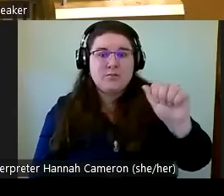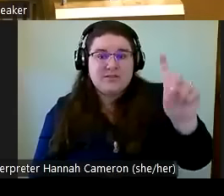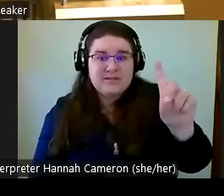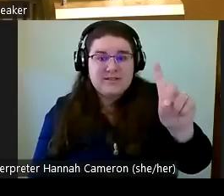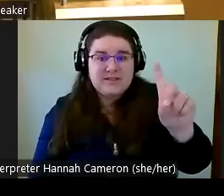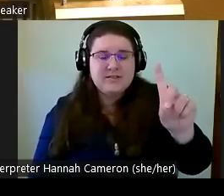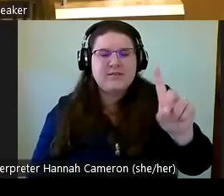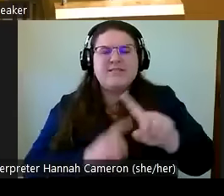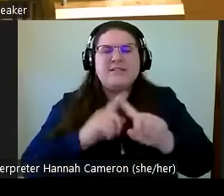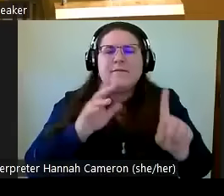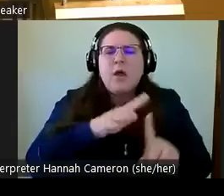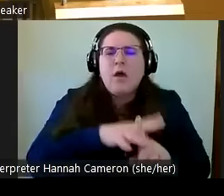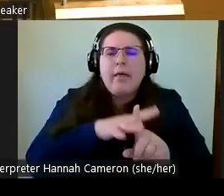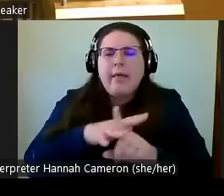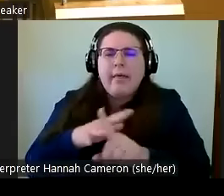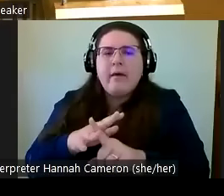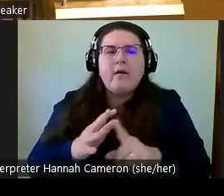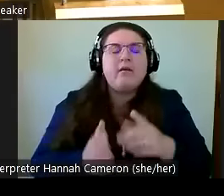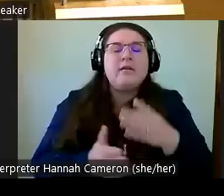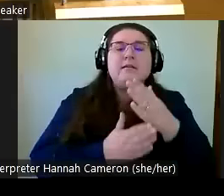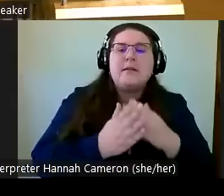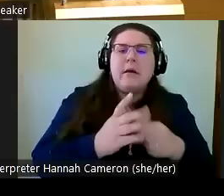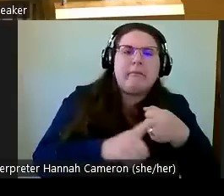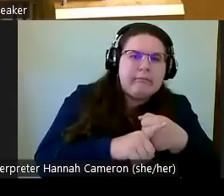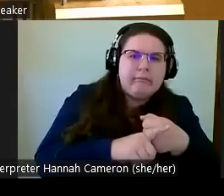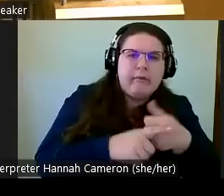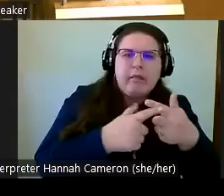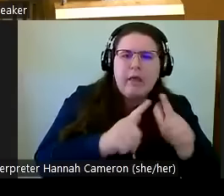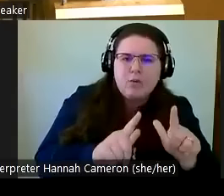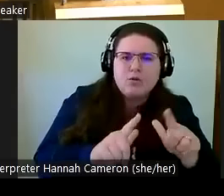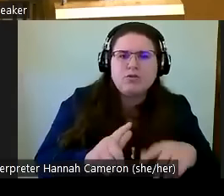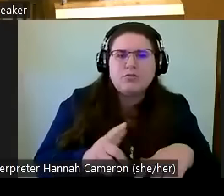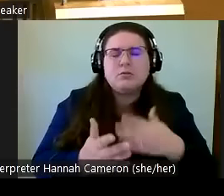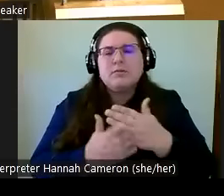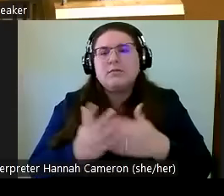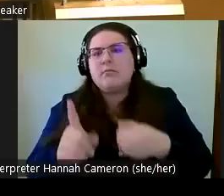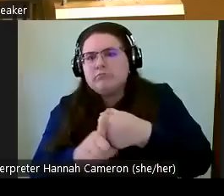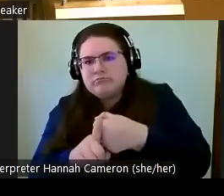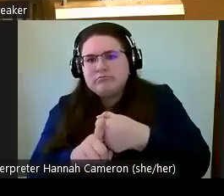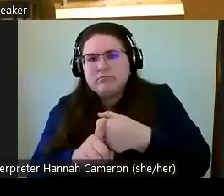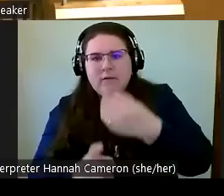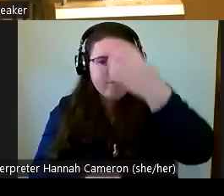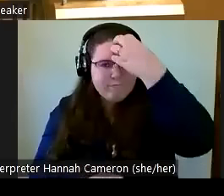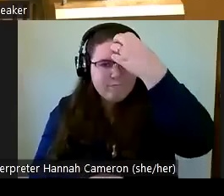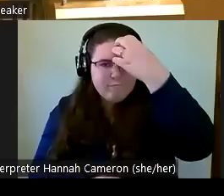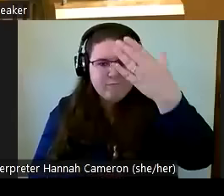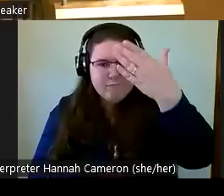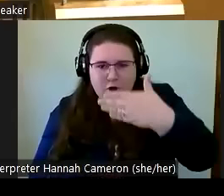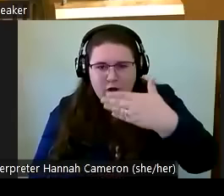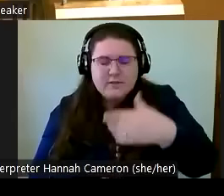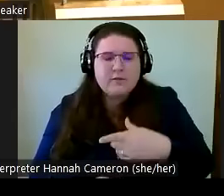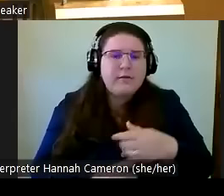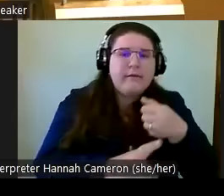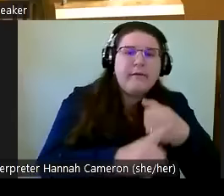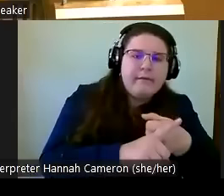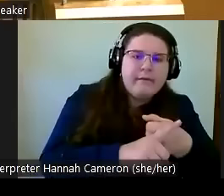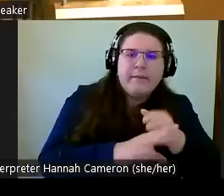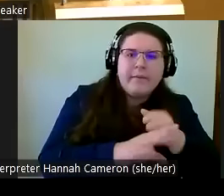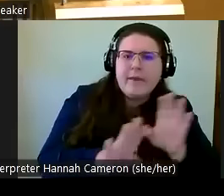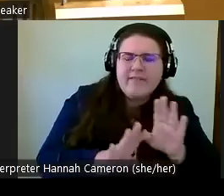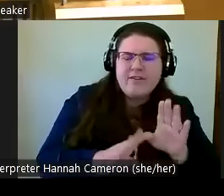manifestations. So there's a language variant, there's a visuospatial variant, there's a frontal variant, there's a behavioral variant. So these are all ways in